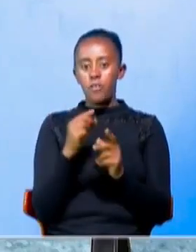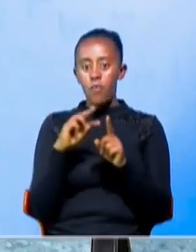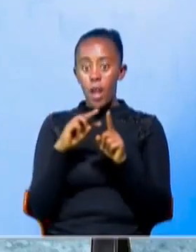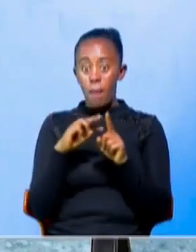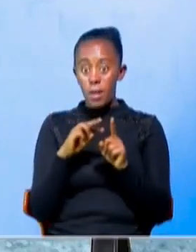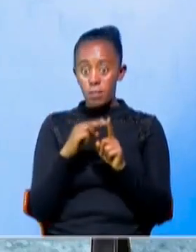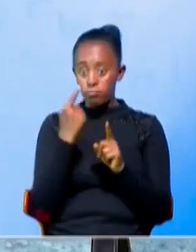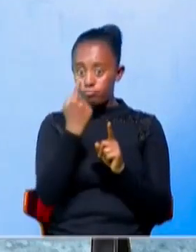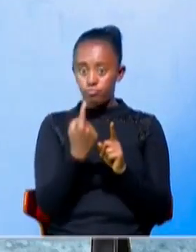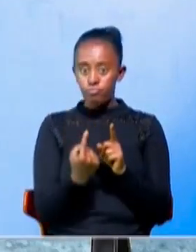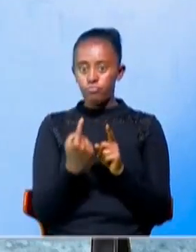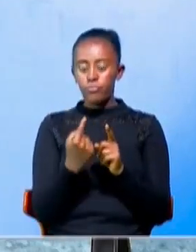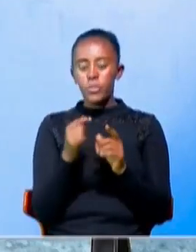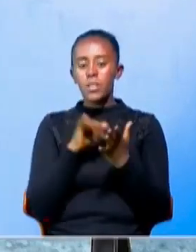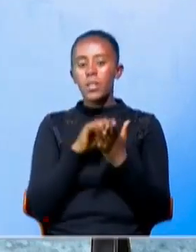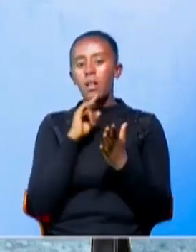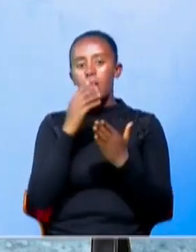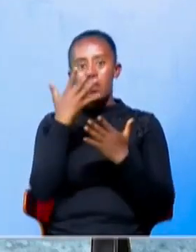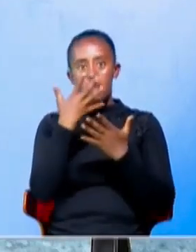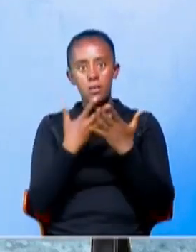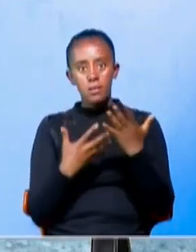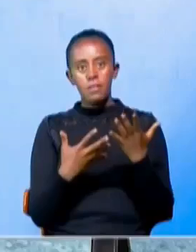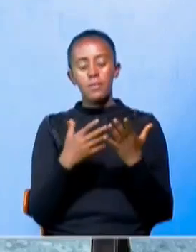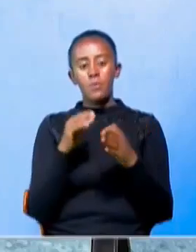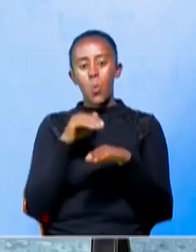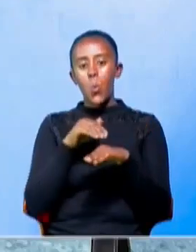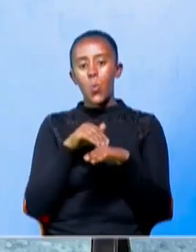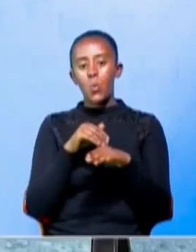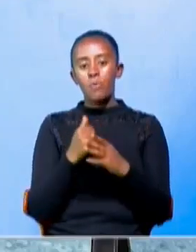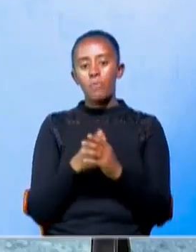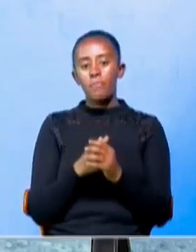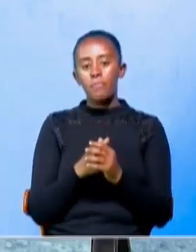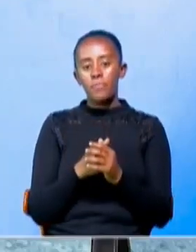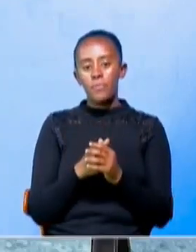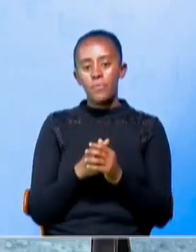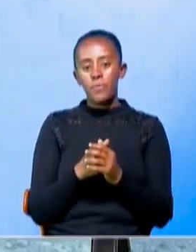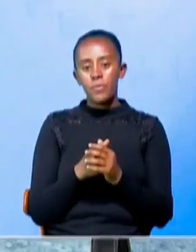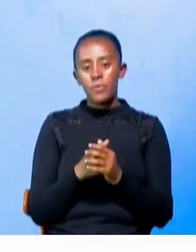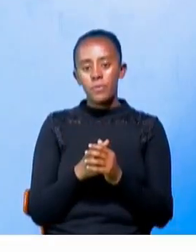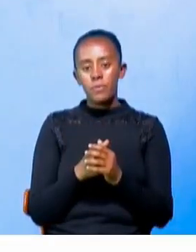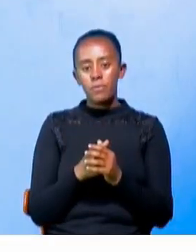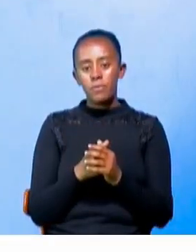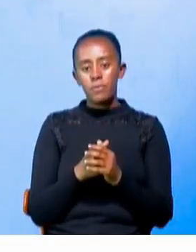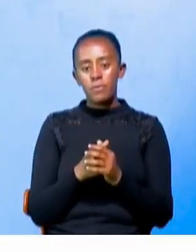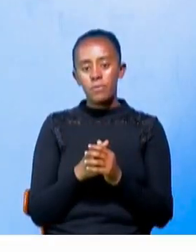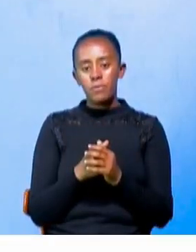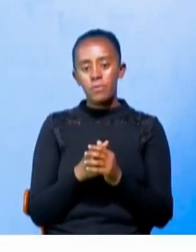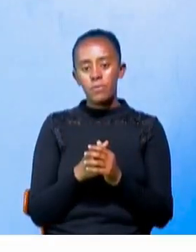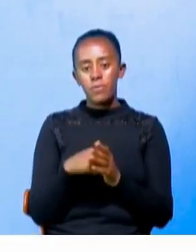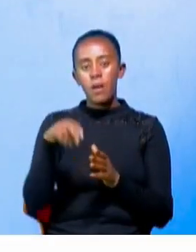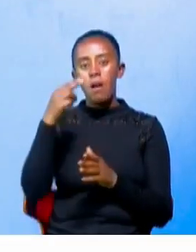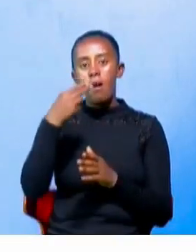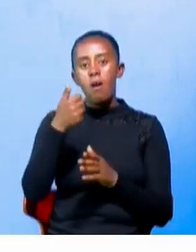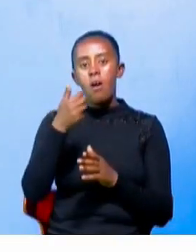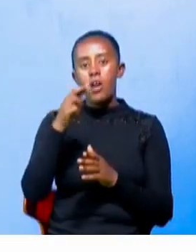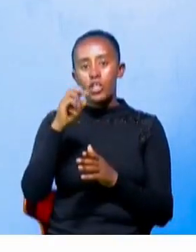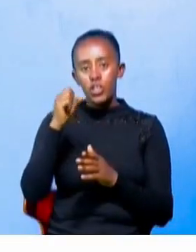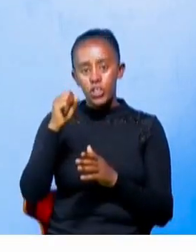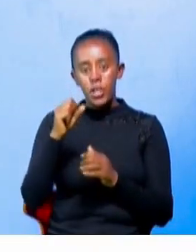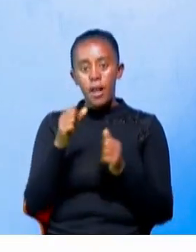vocabularies that are listed on here, right? Yeah, that is a harsh.